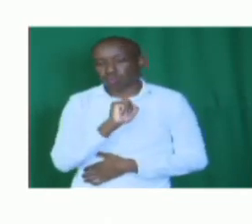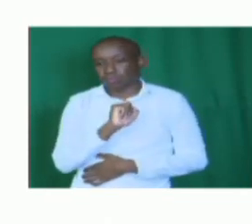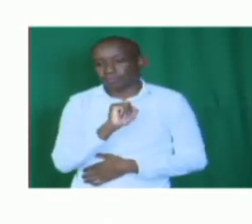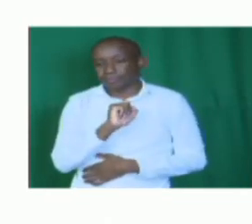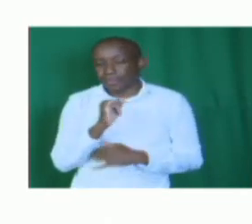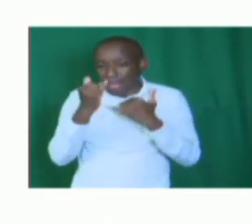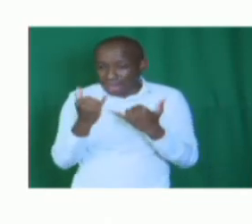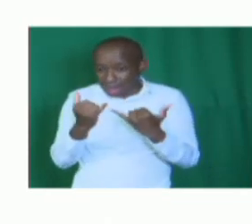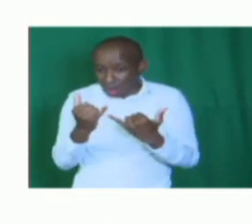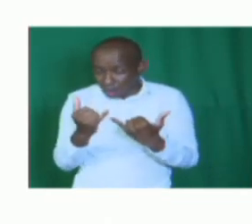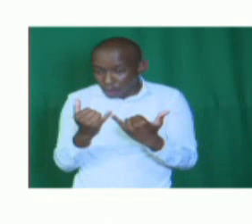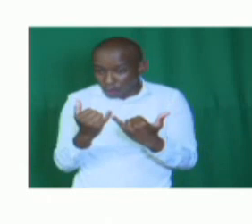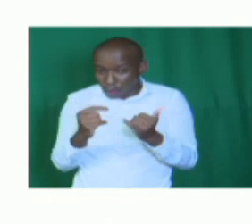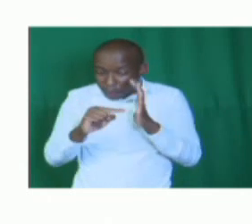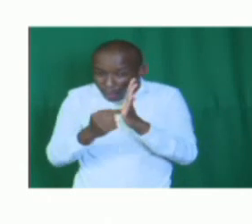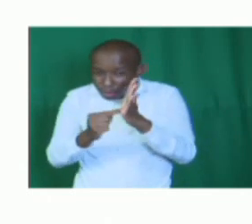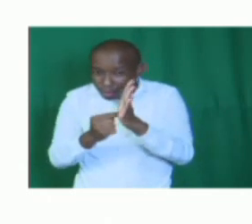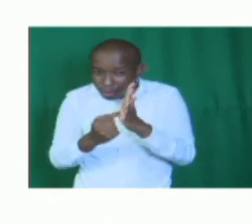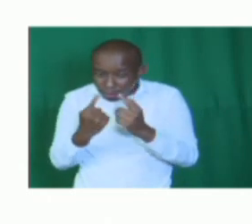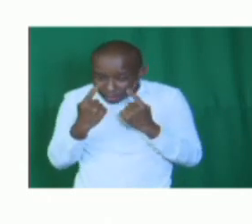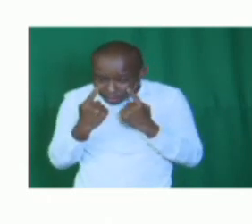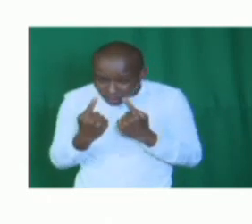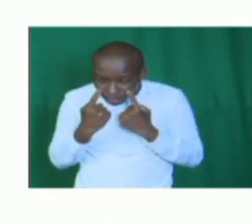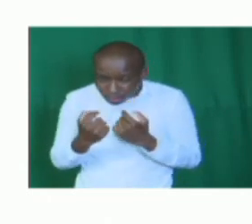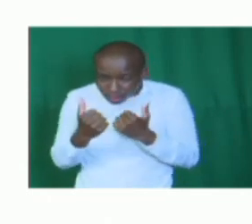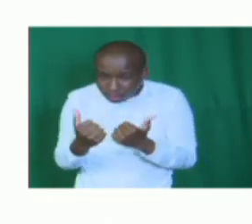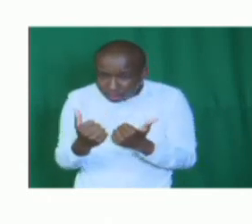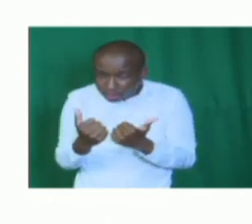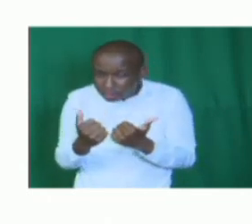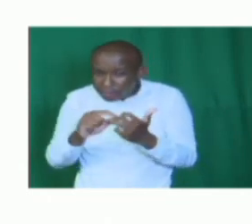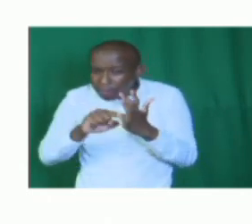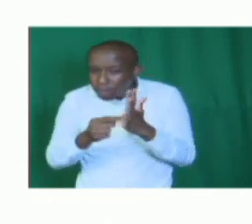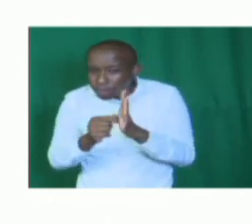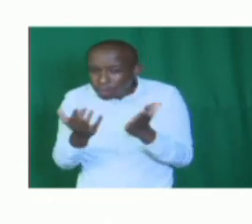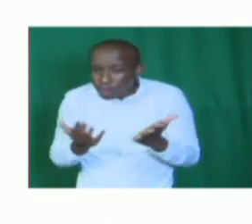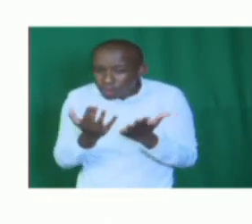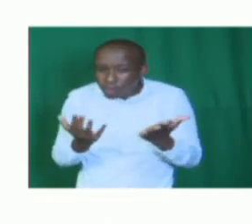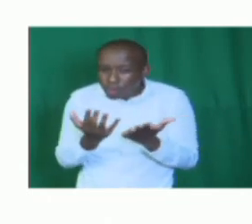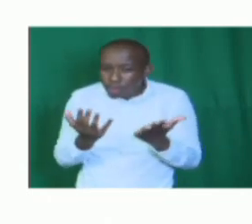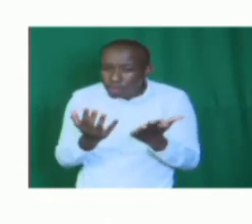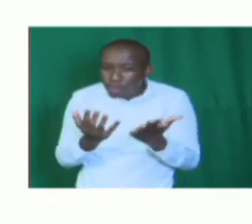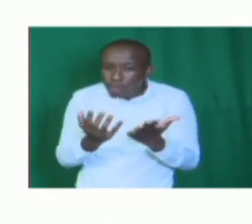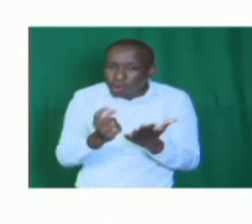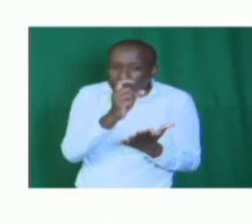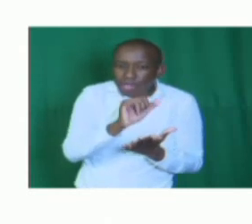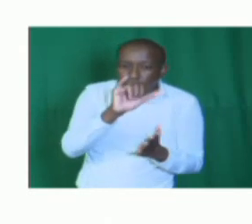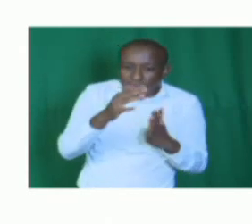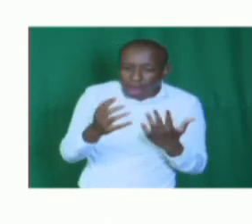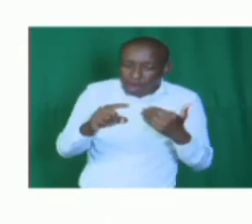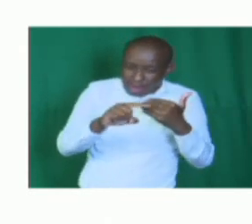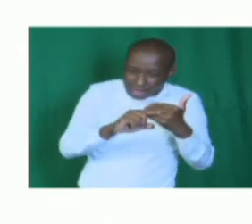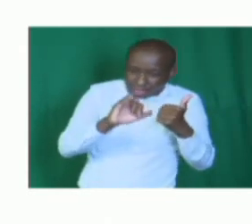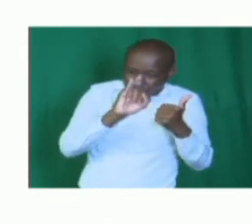Let us look at these points and do their coordinates. So it means we are going to have coordinates like -2,